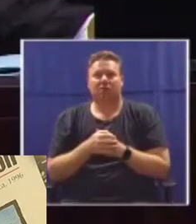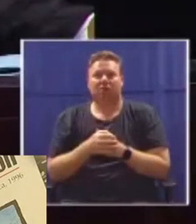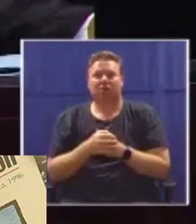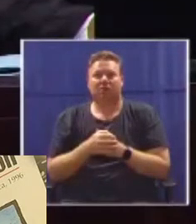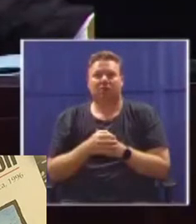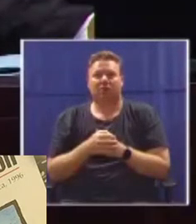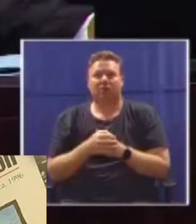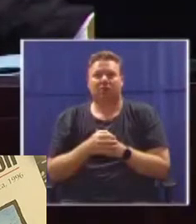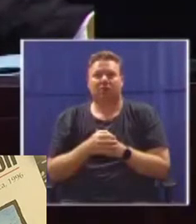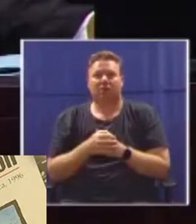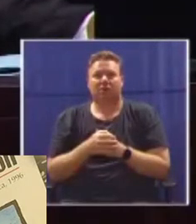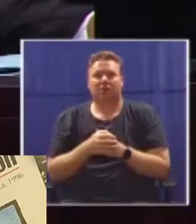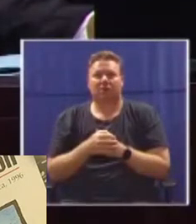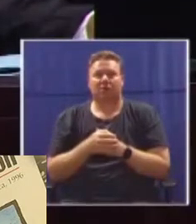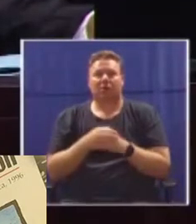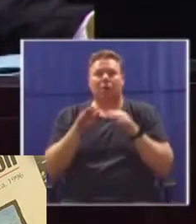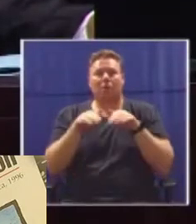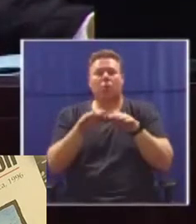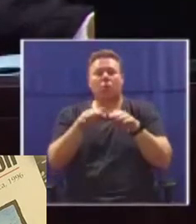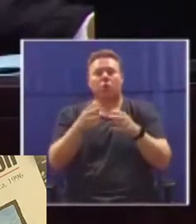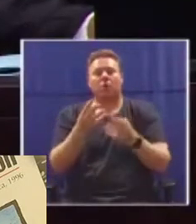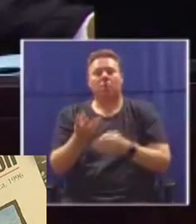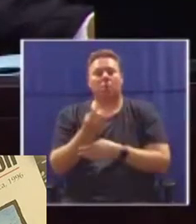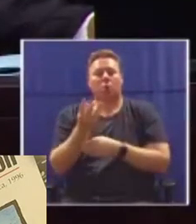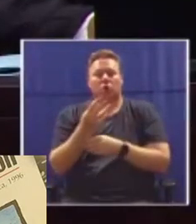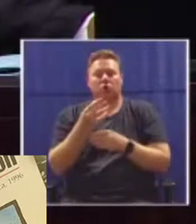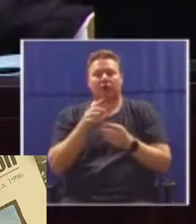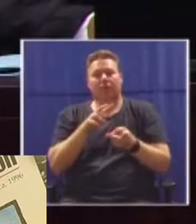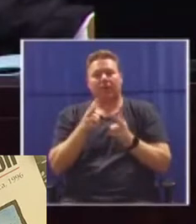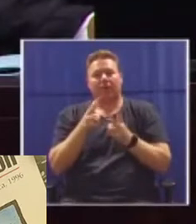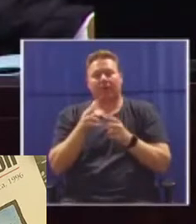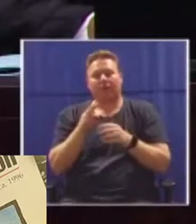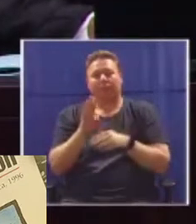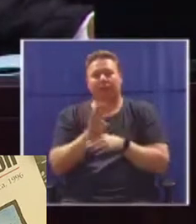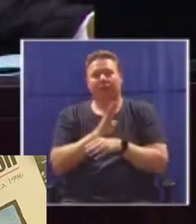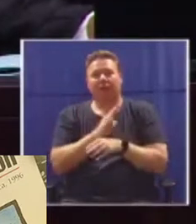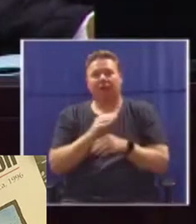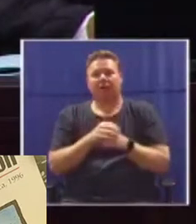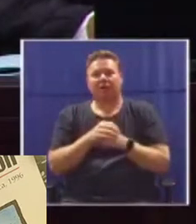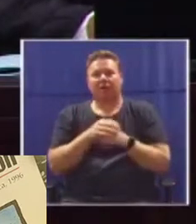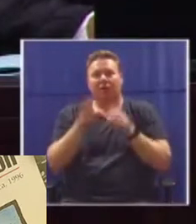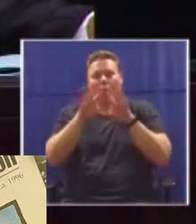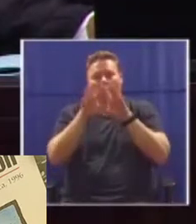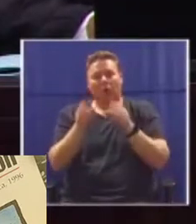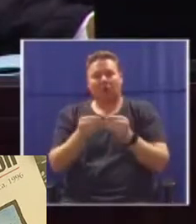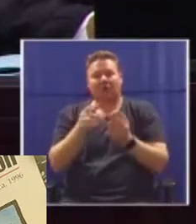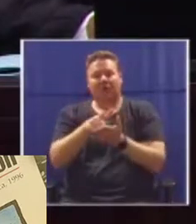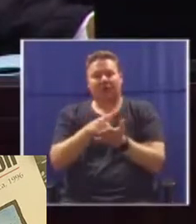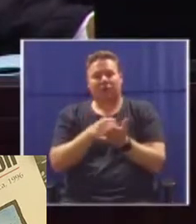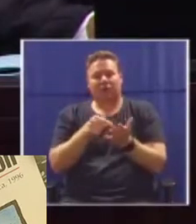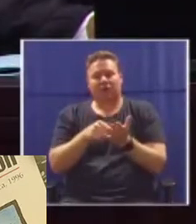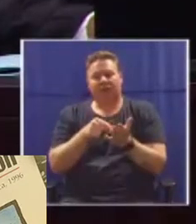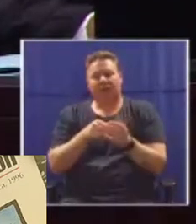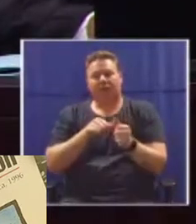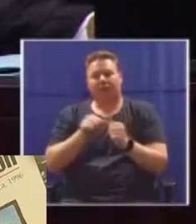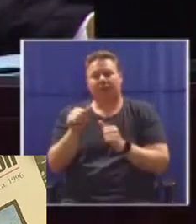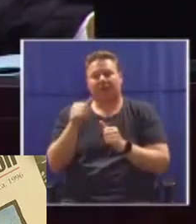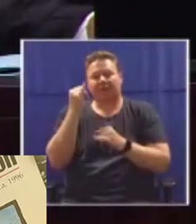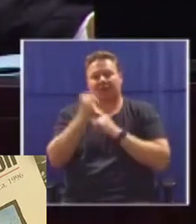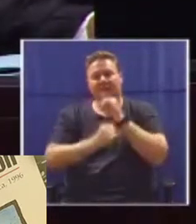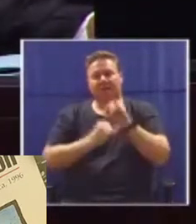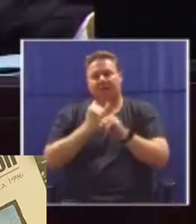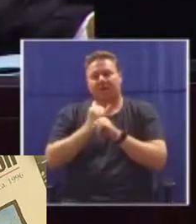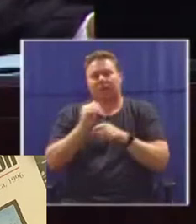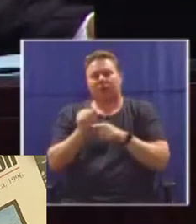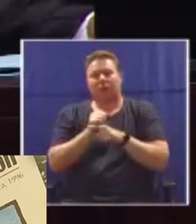Pollution Amendment Bill is part of ensuring that domestic legislation is in keeping with best international practice